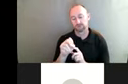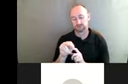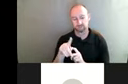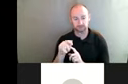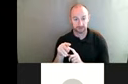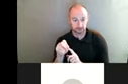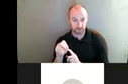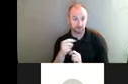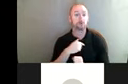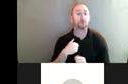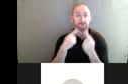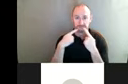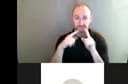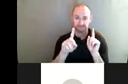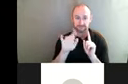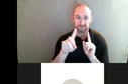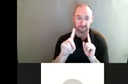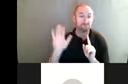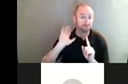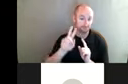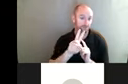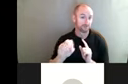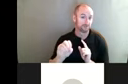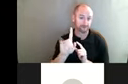actually were able to accomplish that even back in 2000.